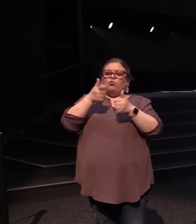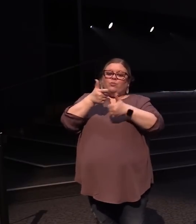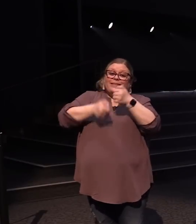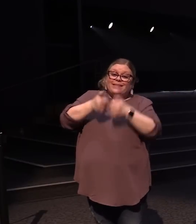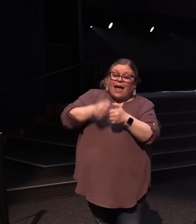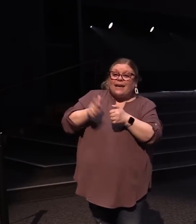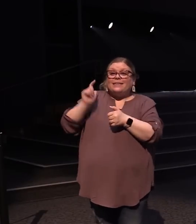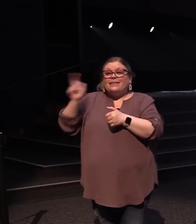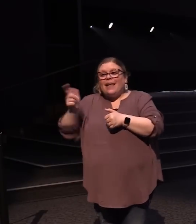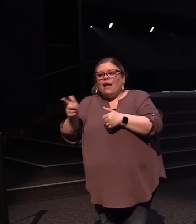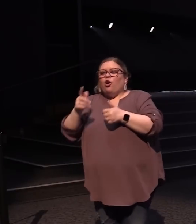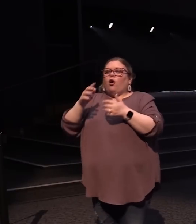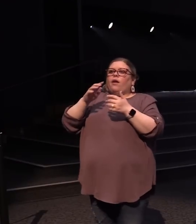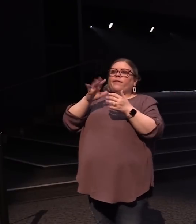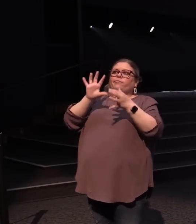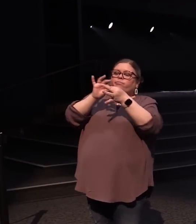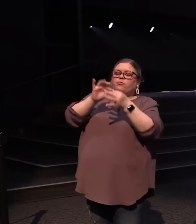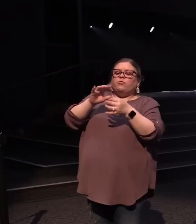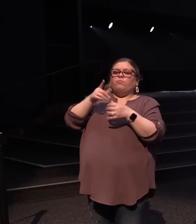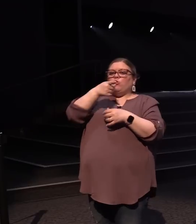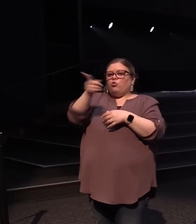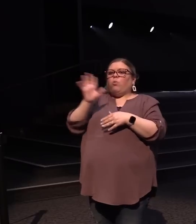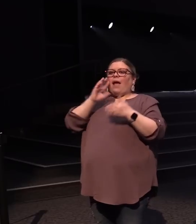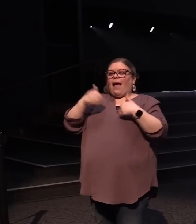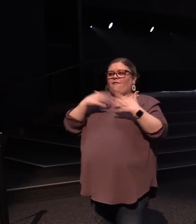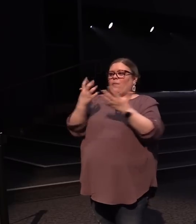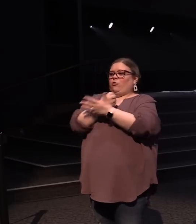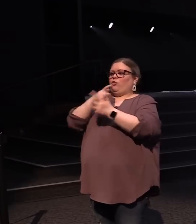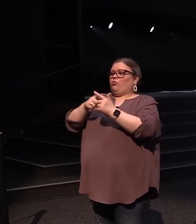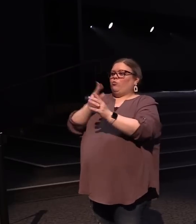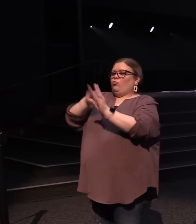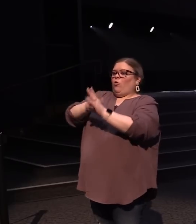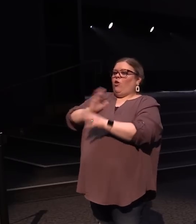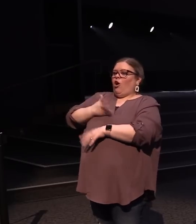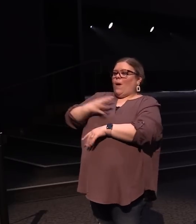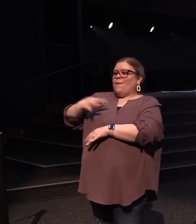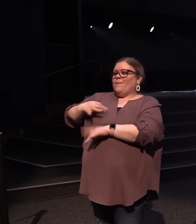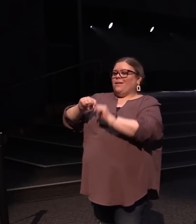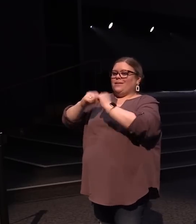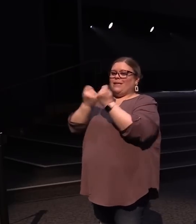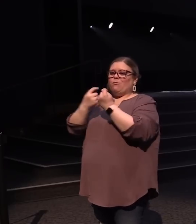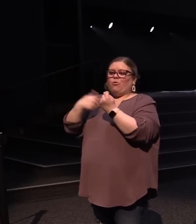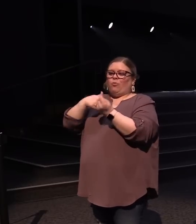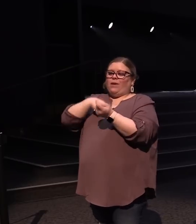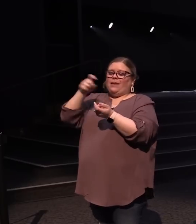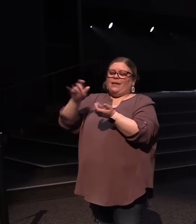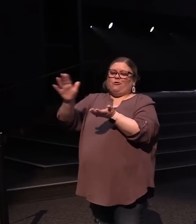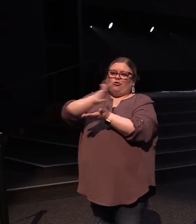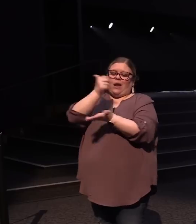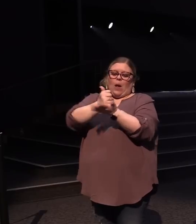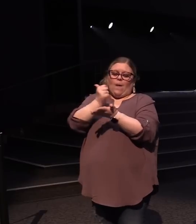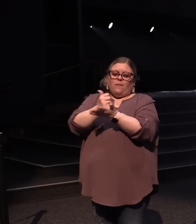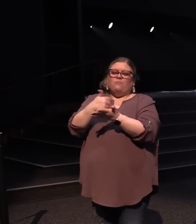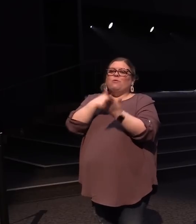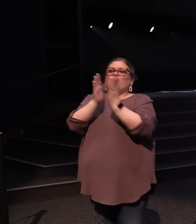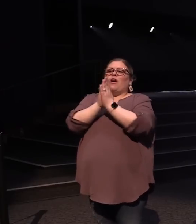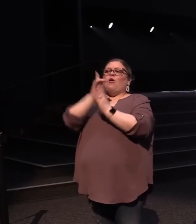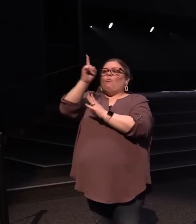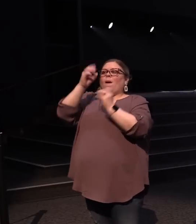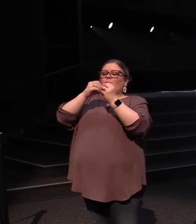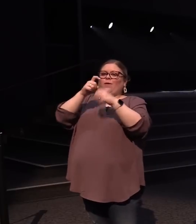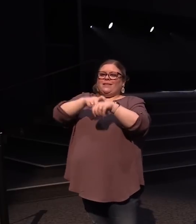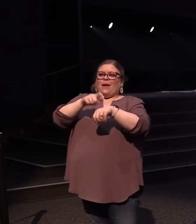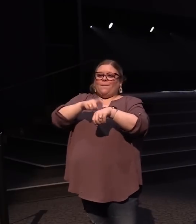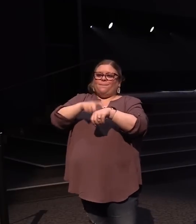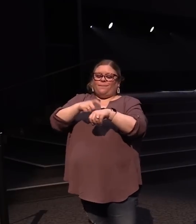text later in the service, but you will have the opportunity to join our build team, and we really need your help. So let me pray one more time over